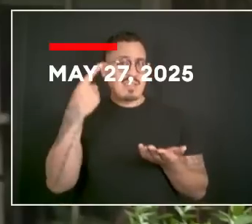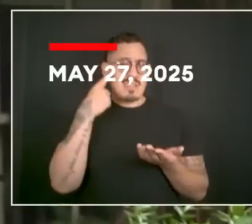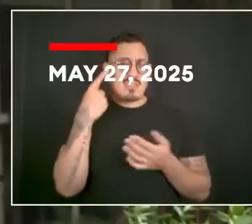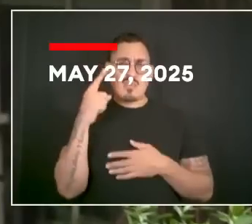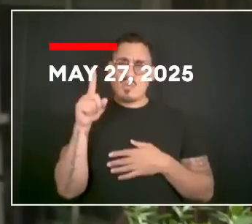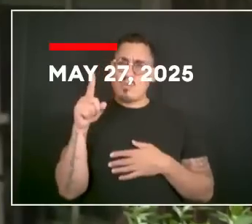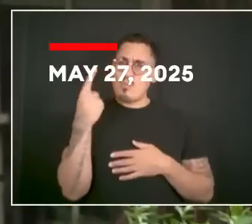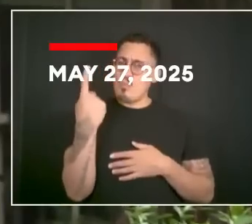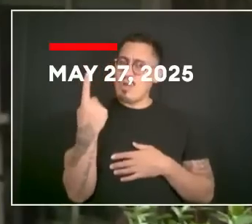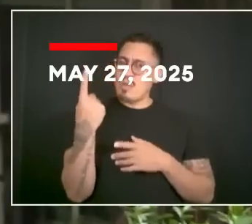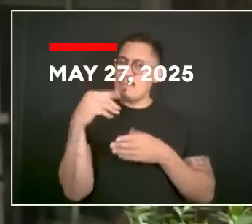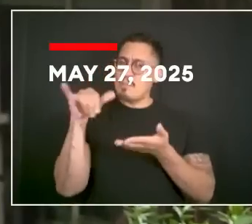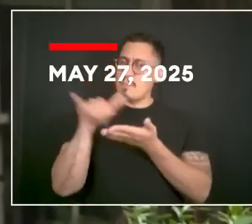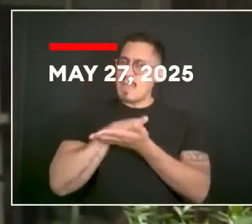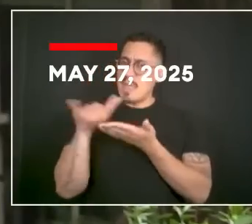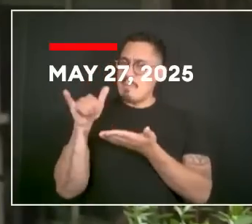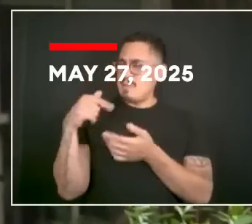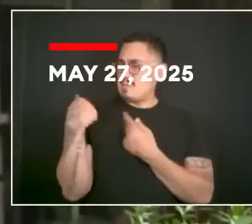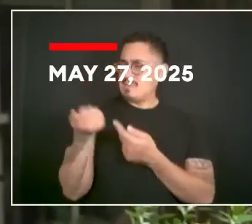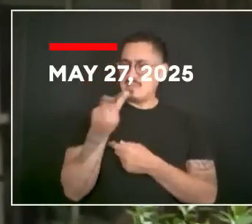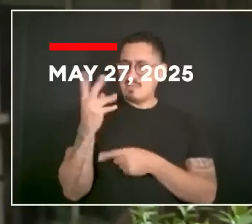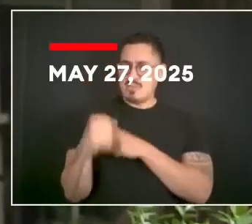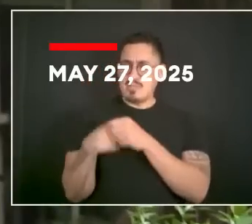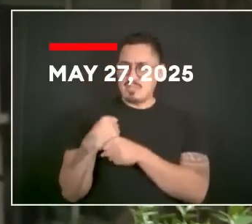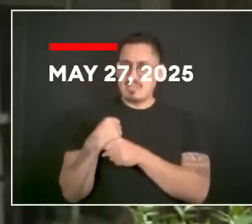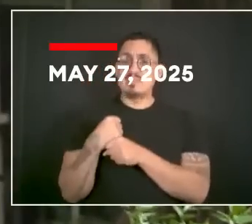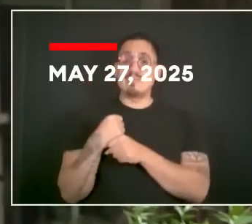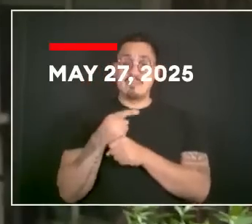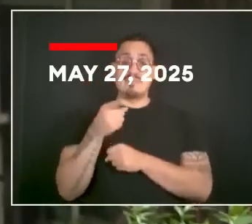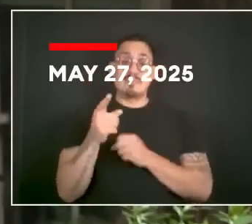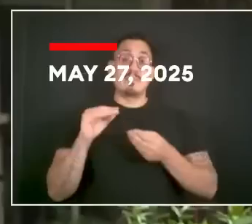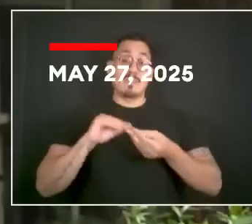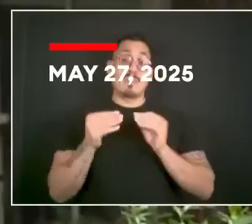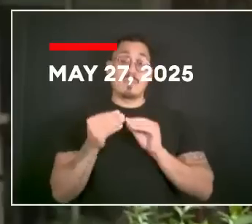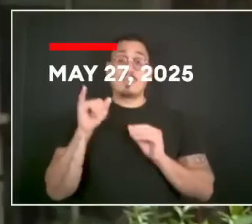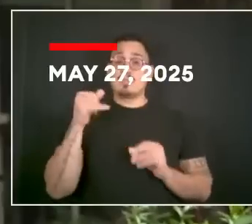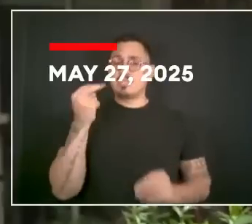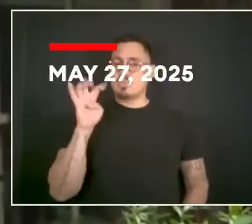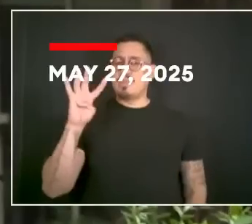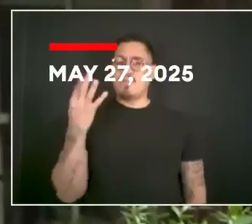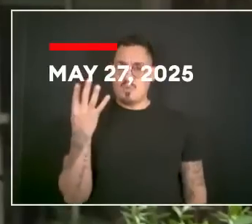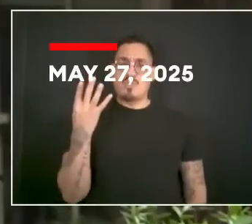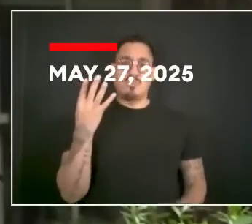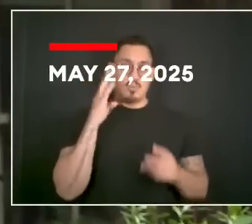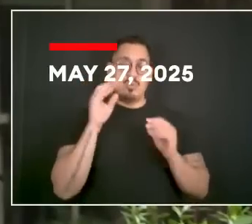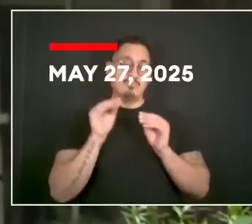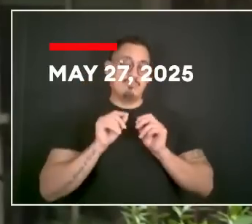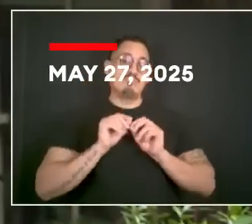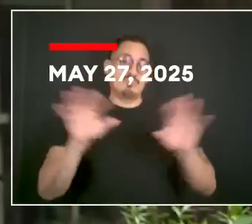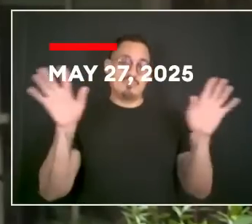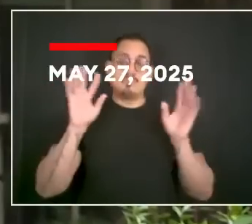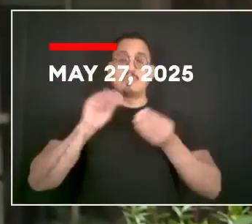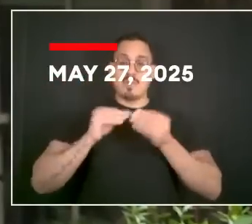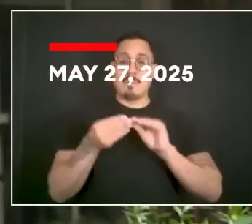last couple of years. The numbers are June 4th. We're putting out the numbers on what we have. I know